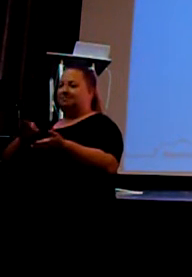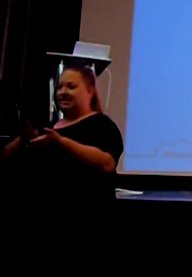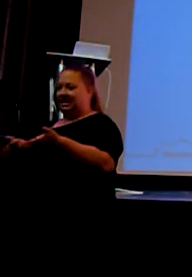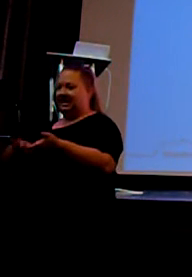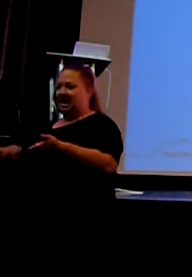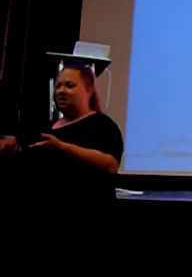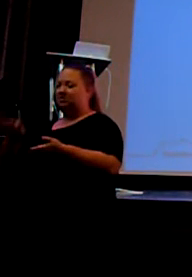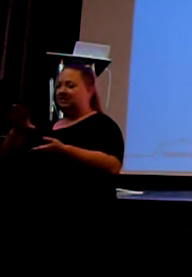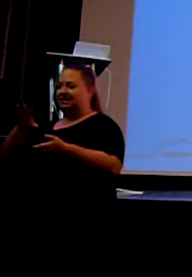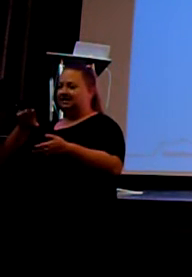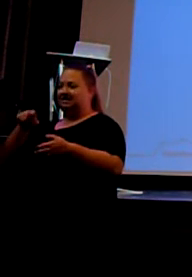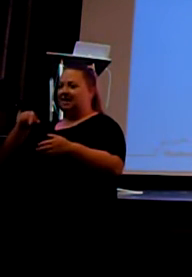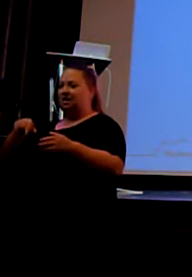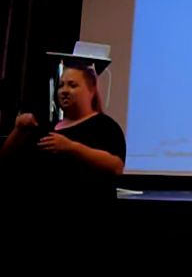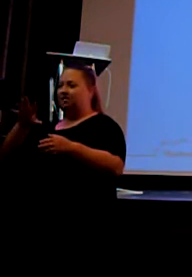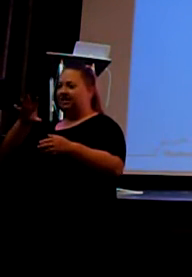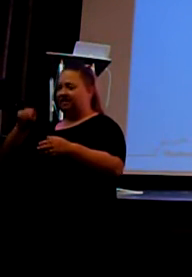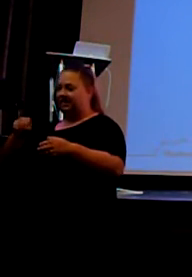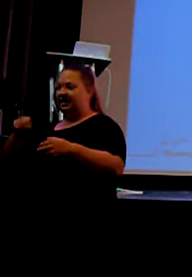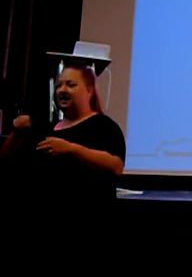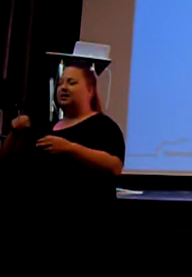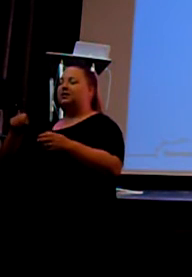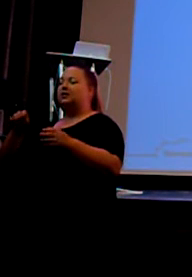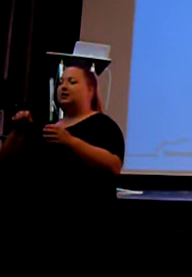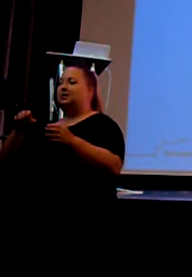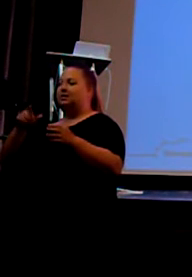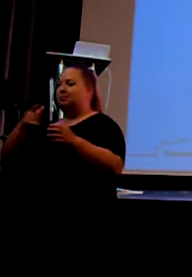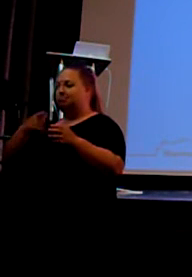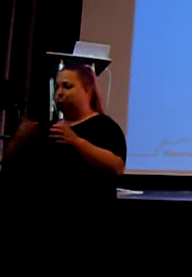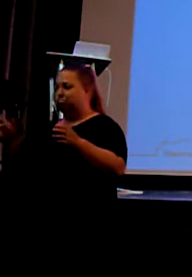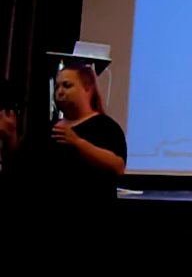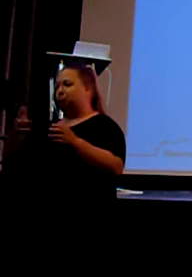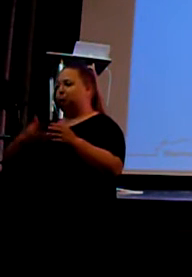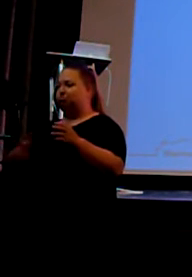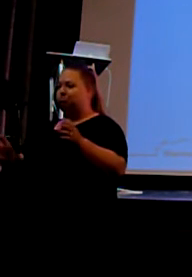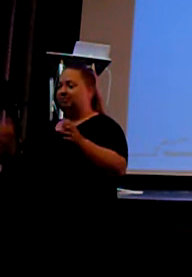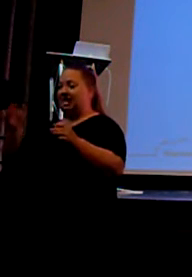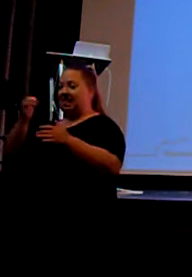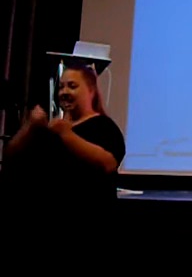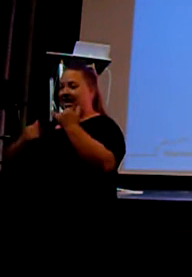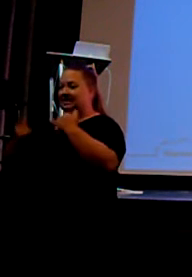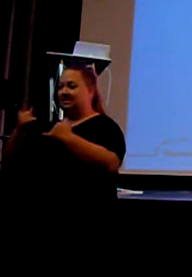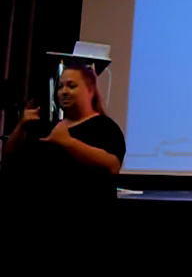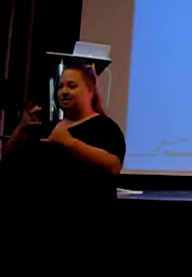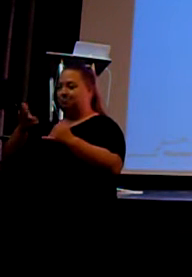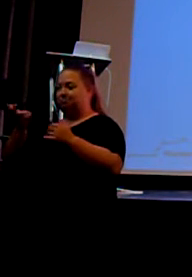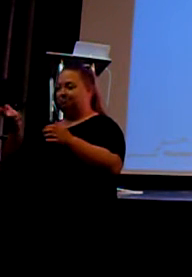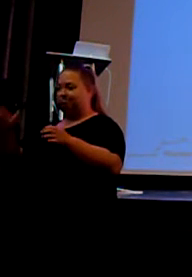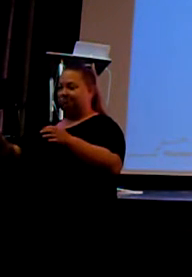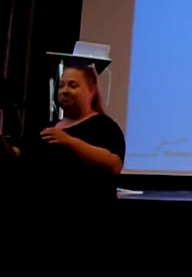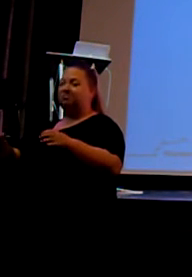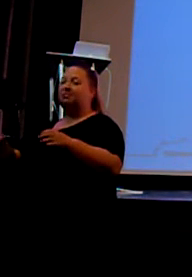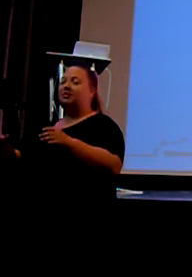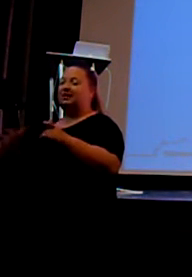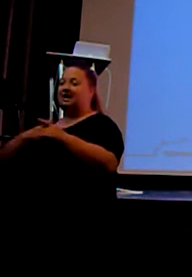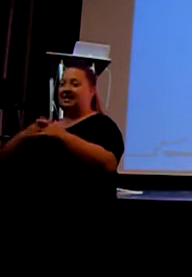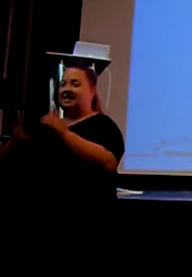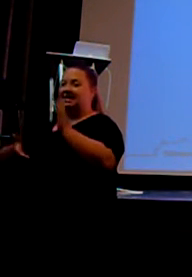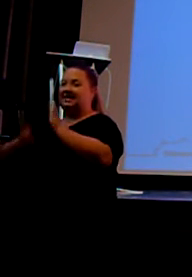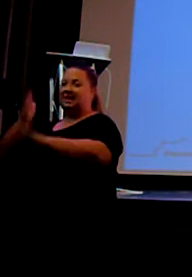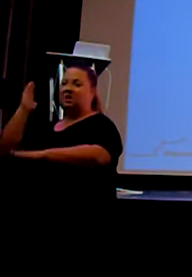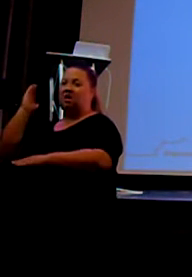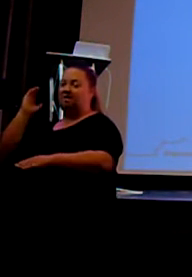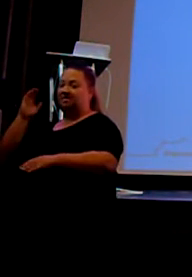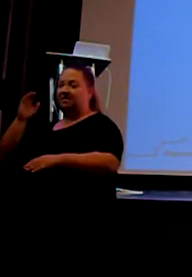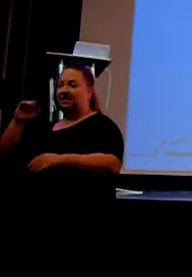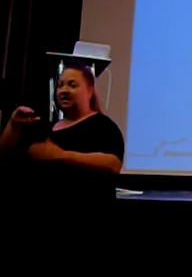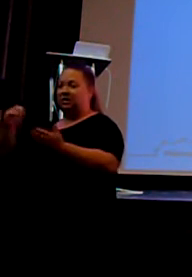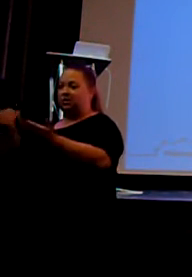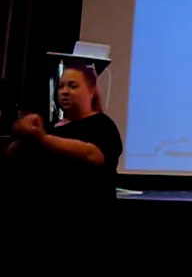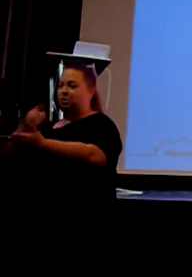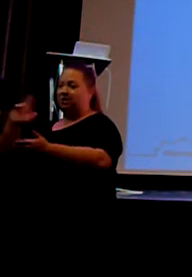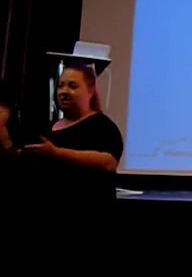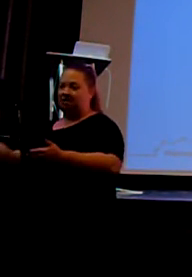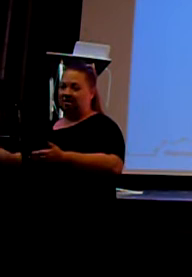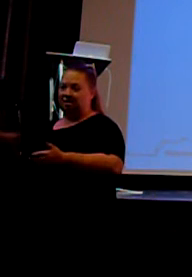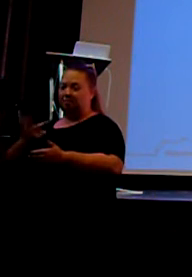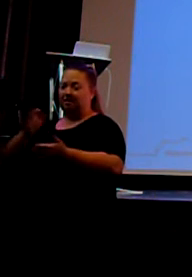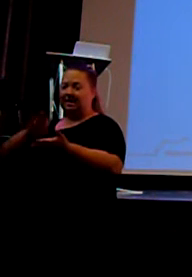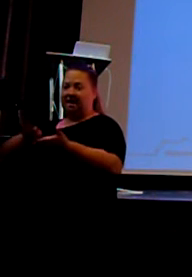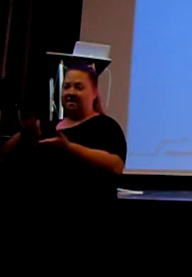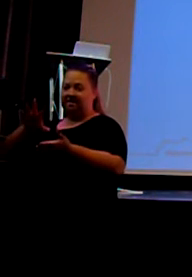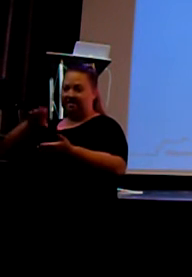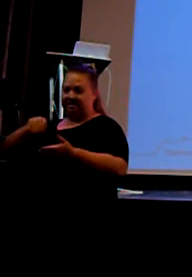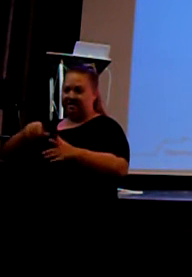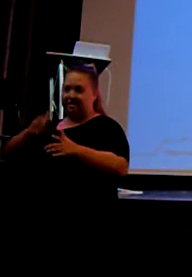50, they go. The last one goes on the on that, and then they take off, a new one comes in, and then we count 50, and then we